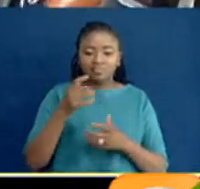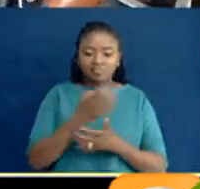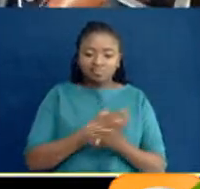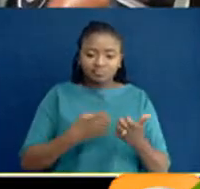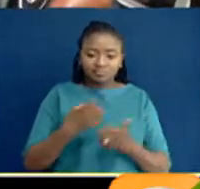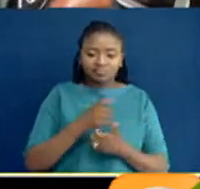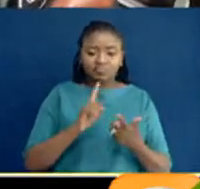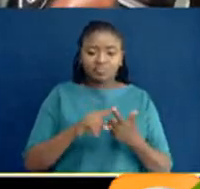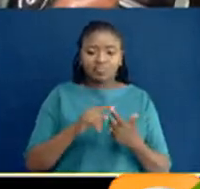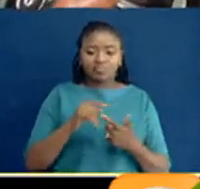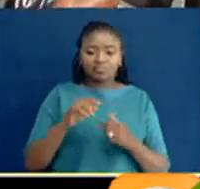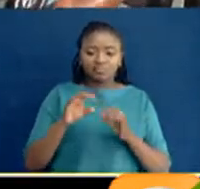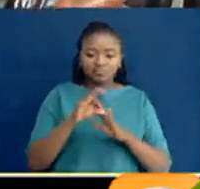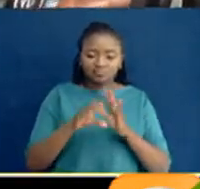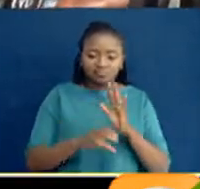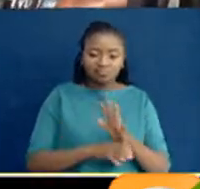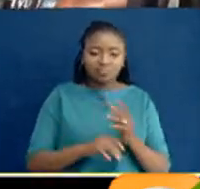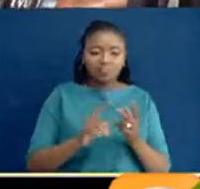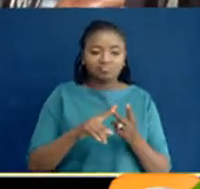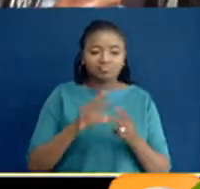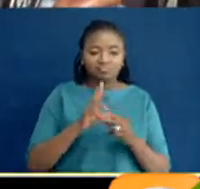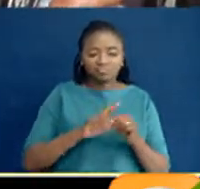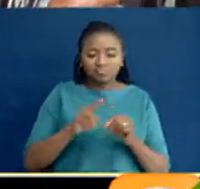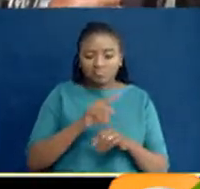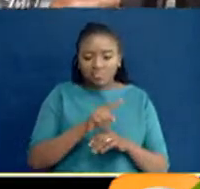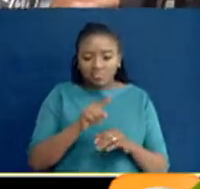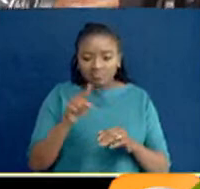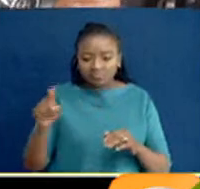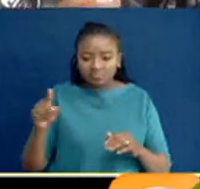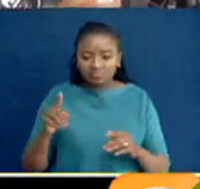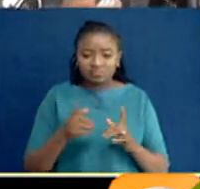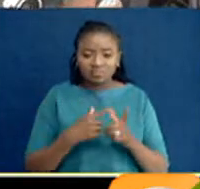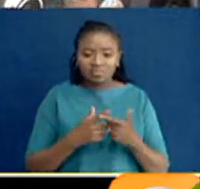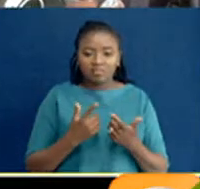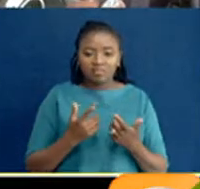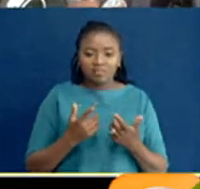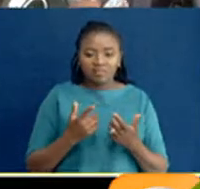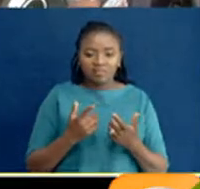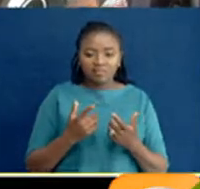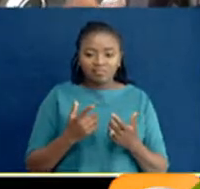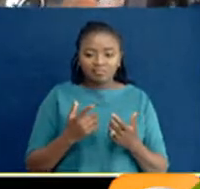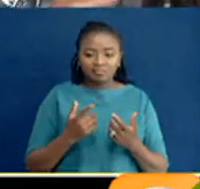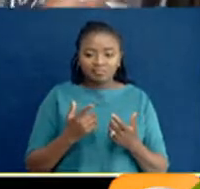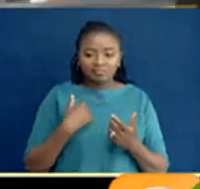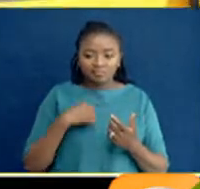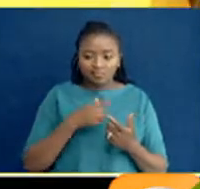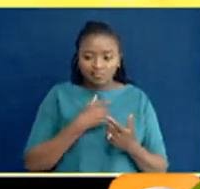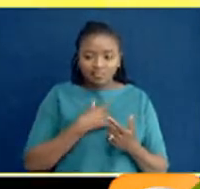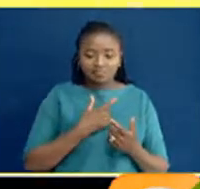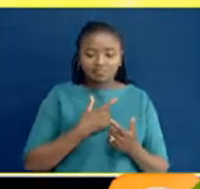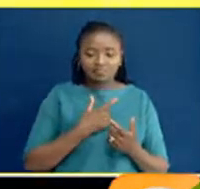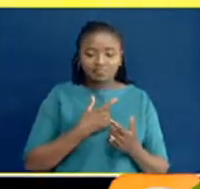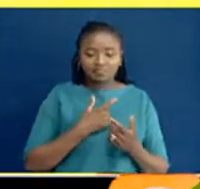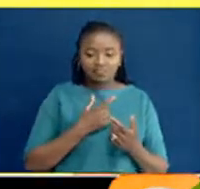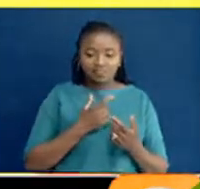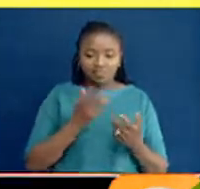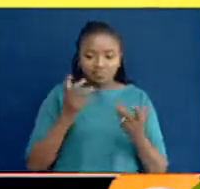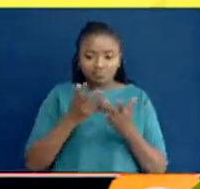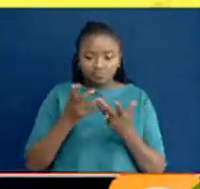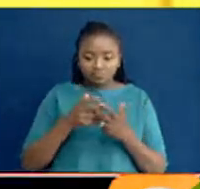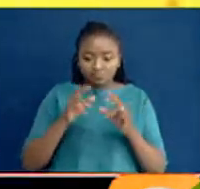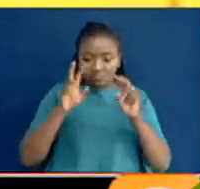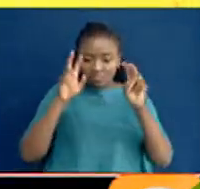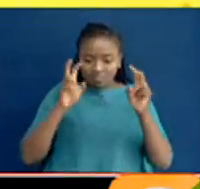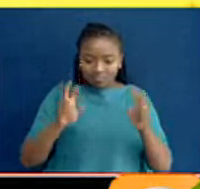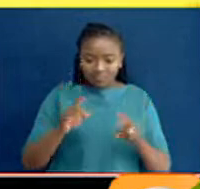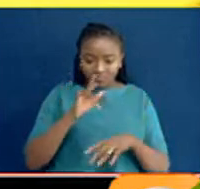and getting to all this, relating to the issues of carbon that Mwananchi can